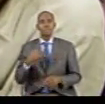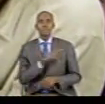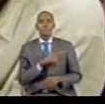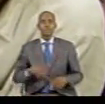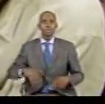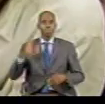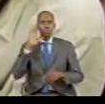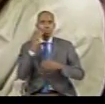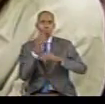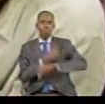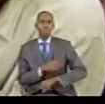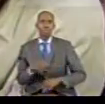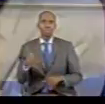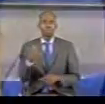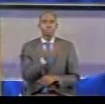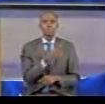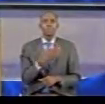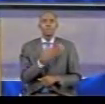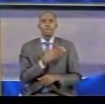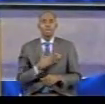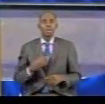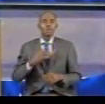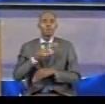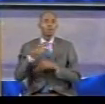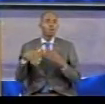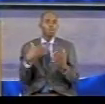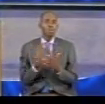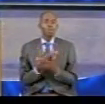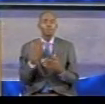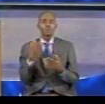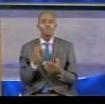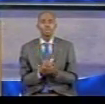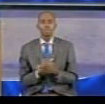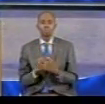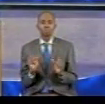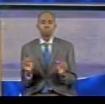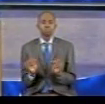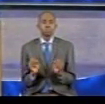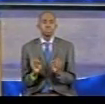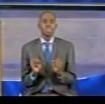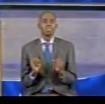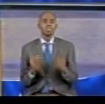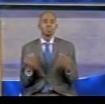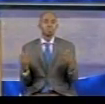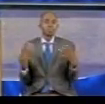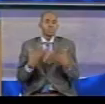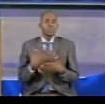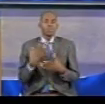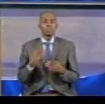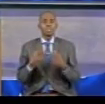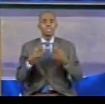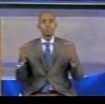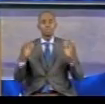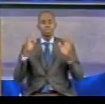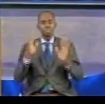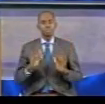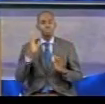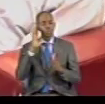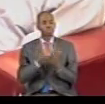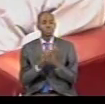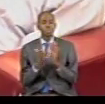you. And all those threats will come to nothing in Jesus'